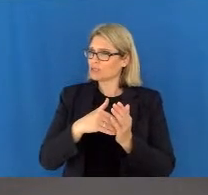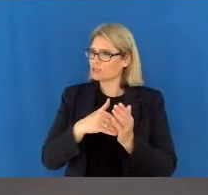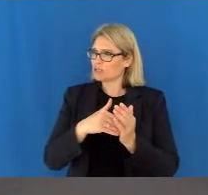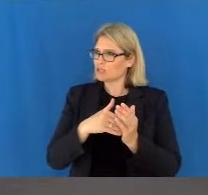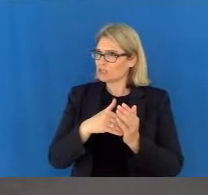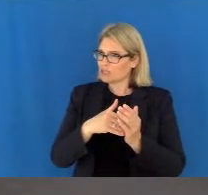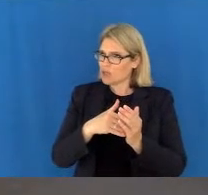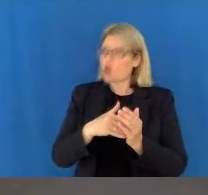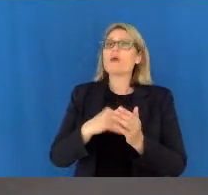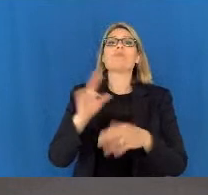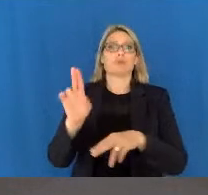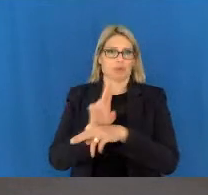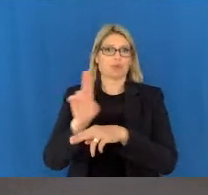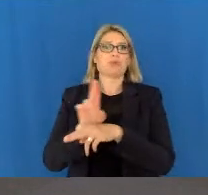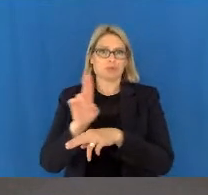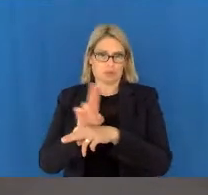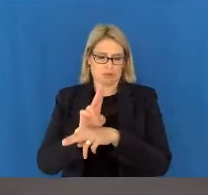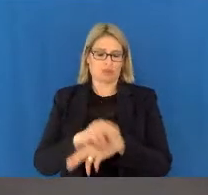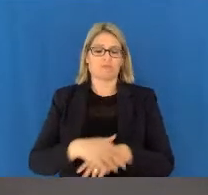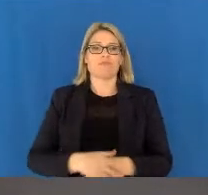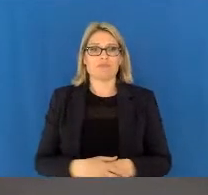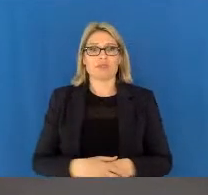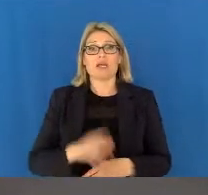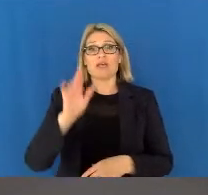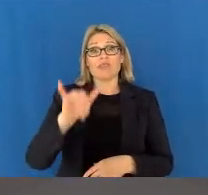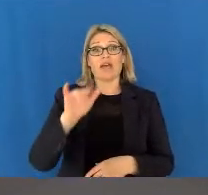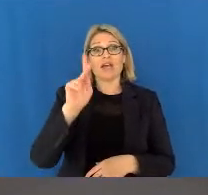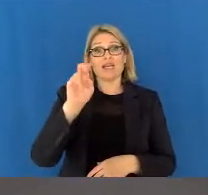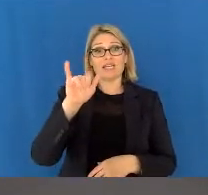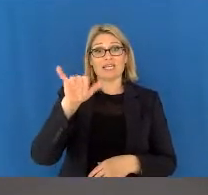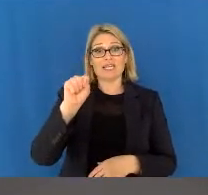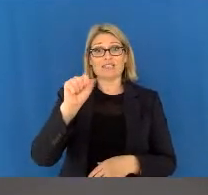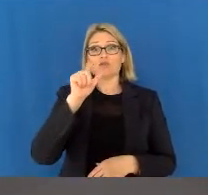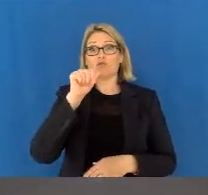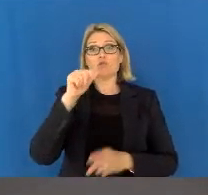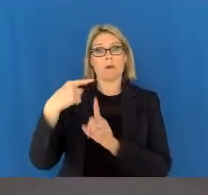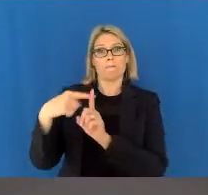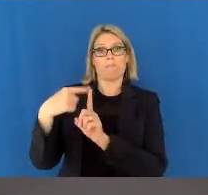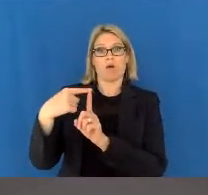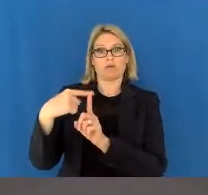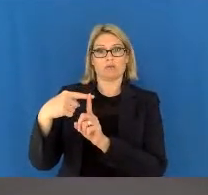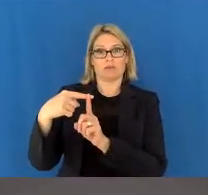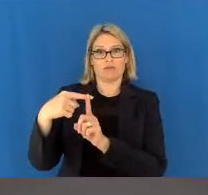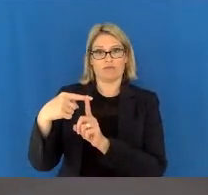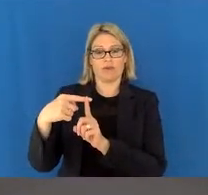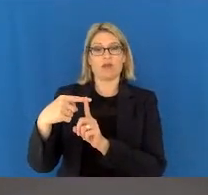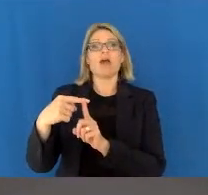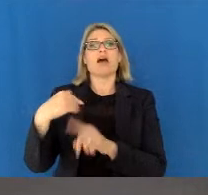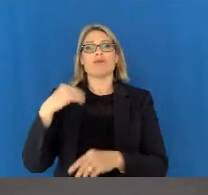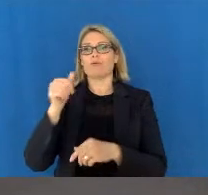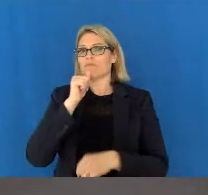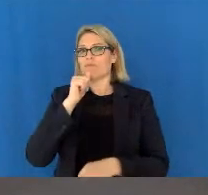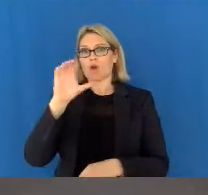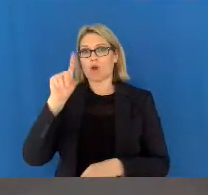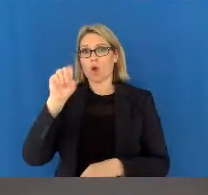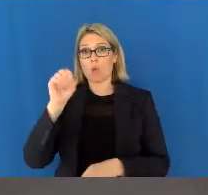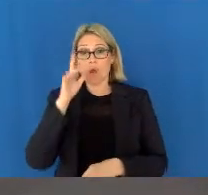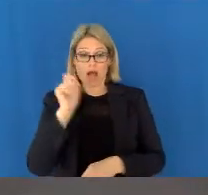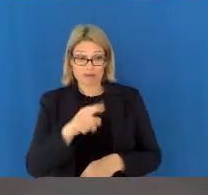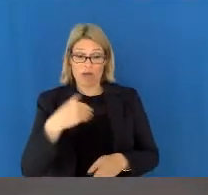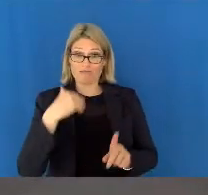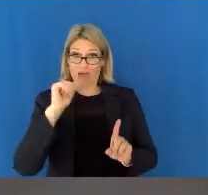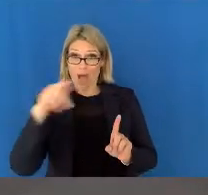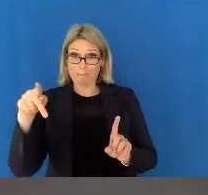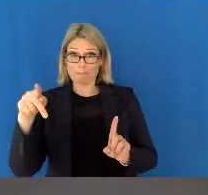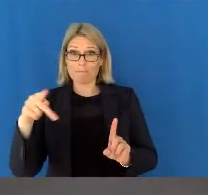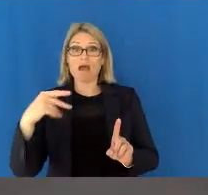have been used. And keys are only given to those who test positive. So public health would ask the person if they have the app, and if they do, they generate